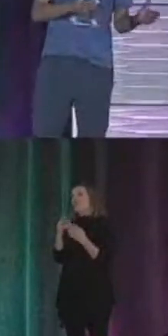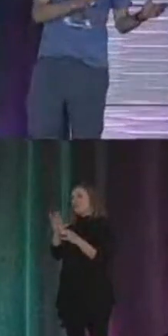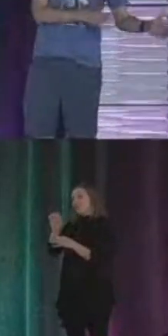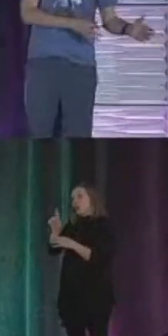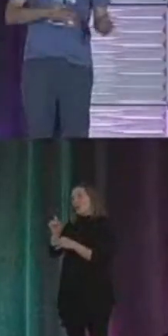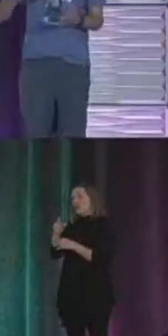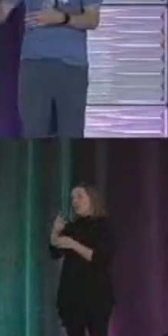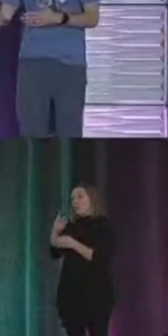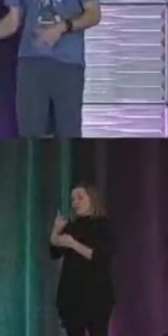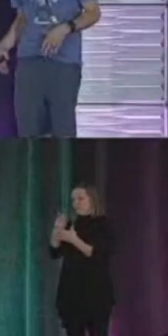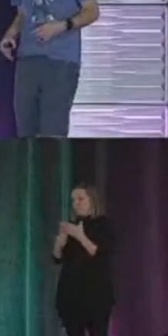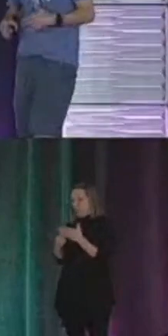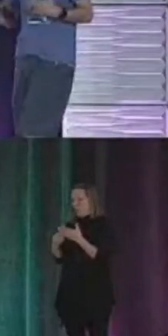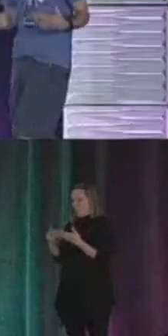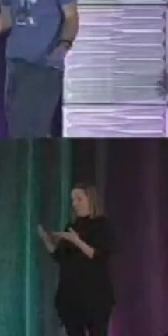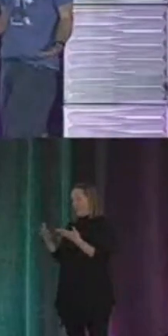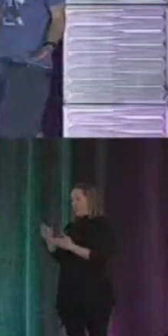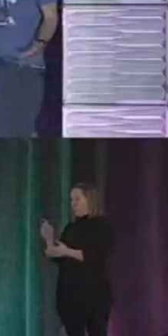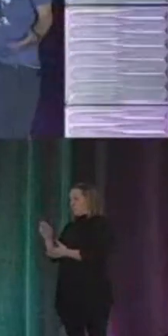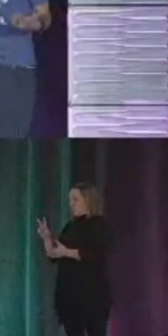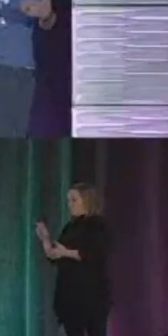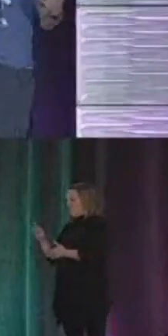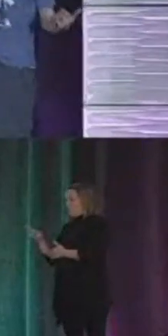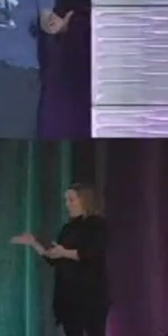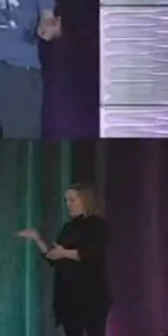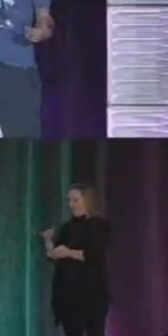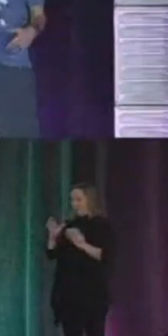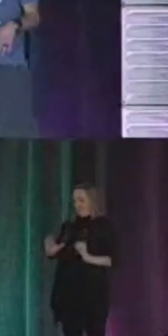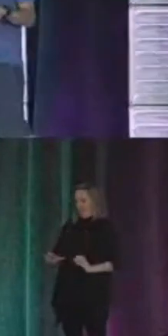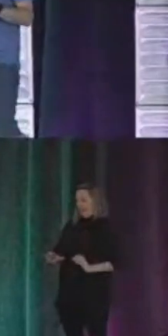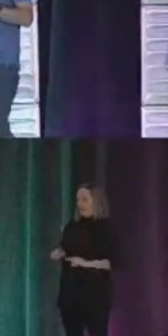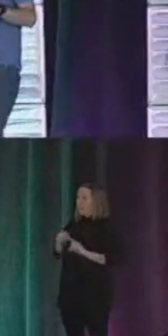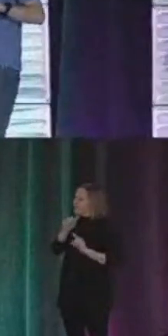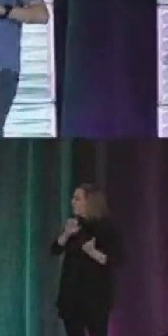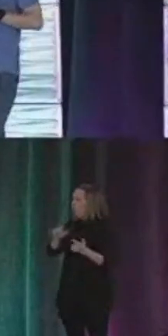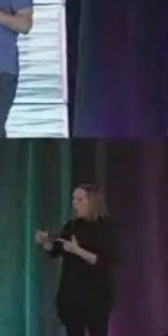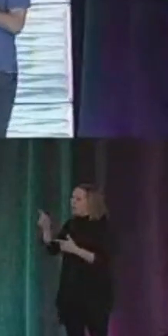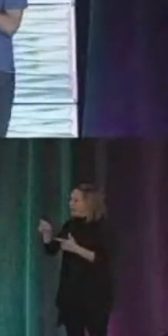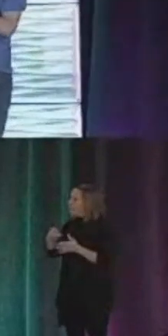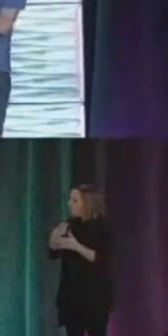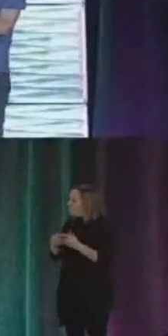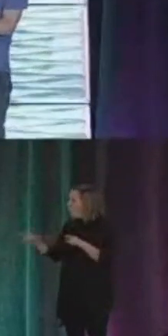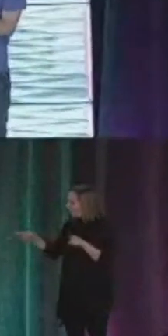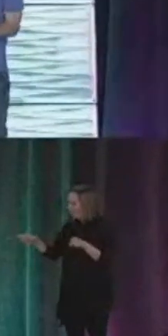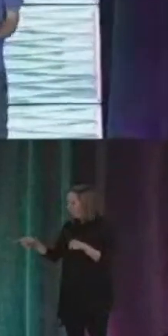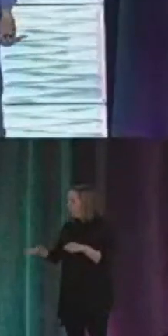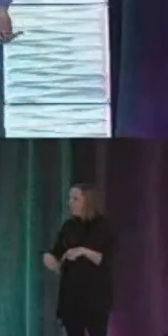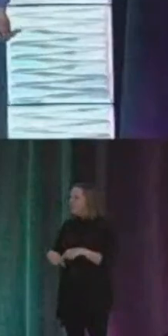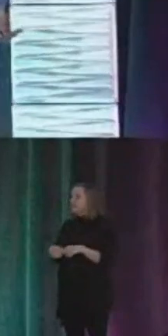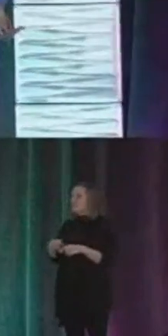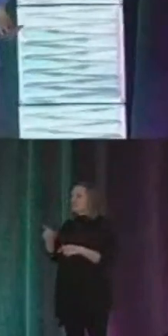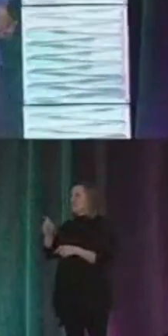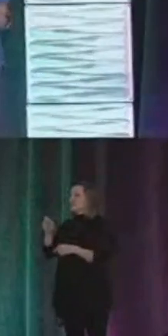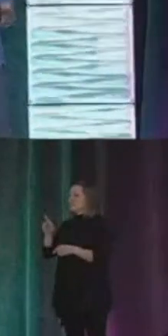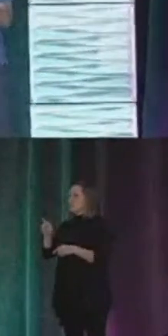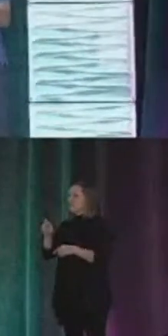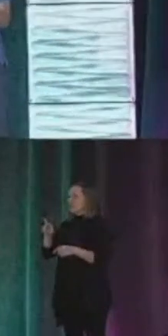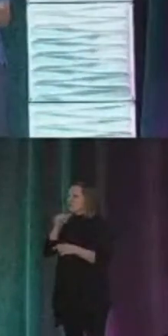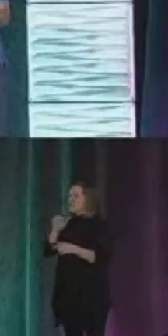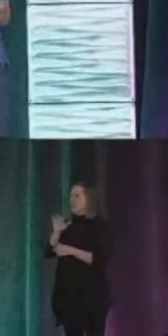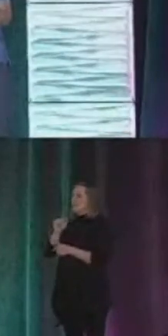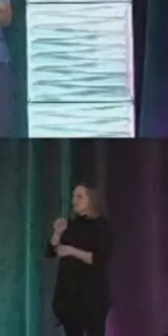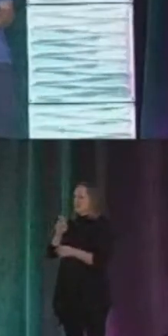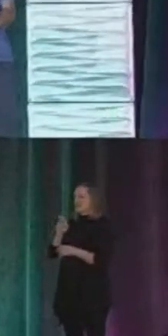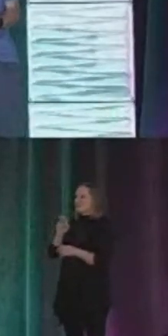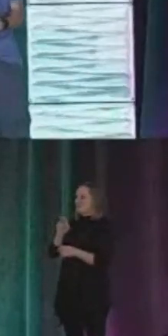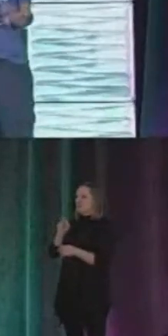the server and client, but not all of your code has to run on both sides. You can say, you know what, server doesn't even do a canvas, so I'm not going